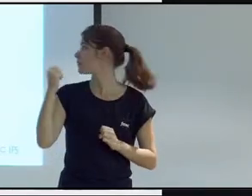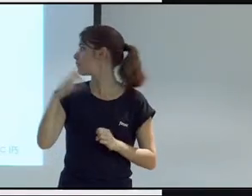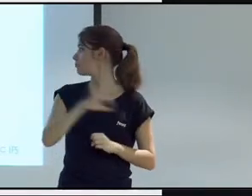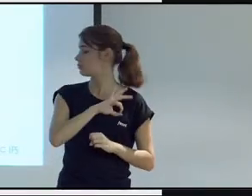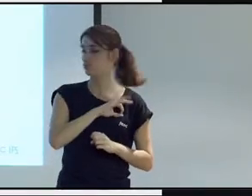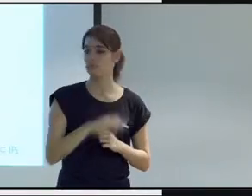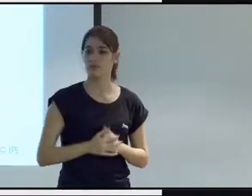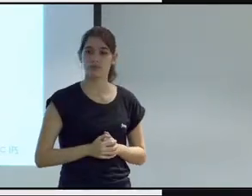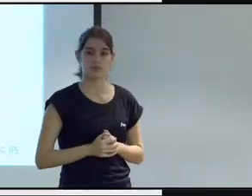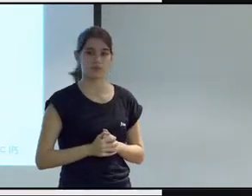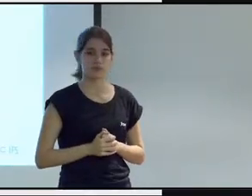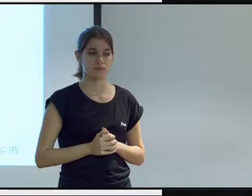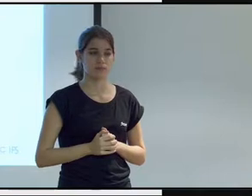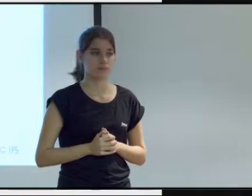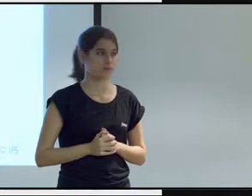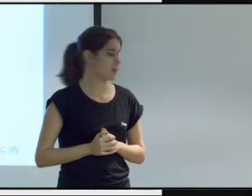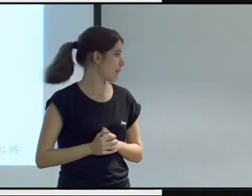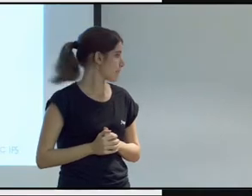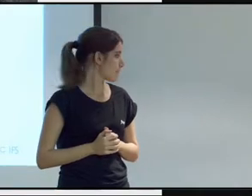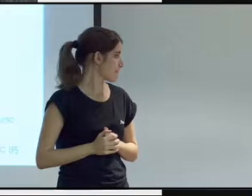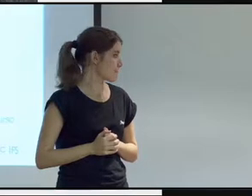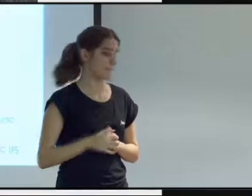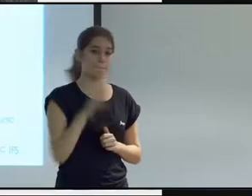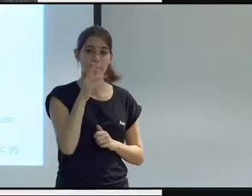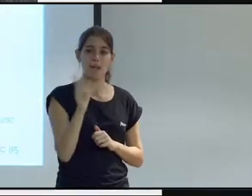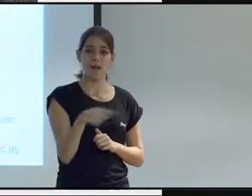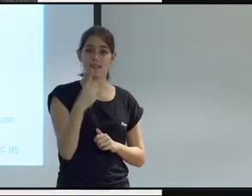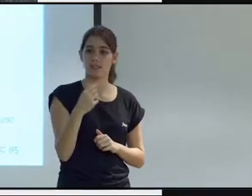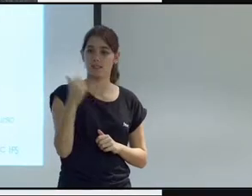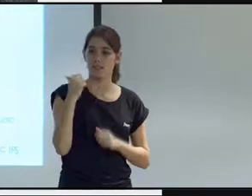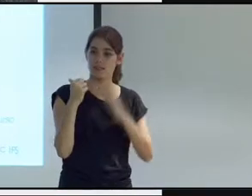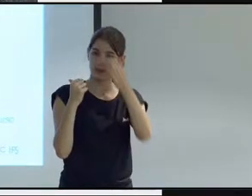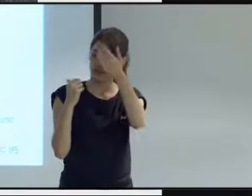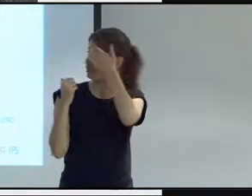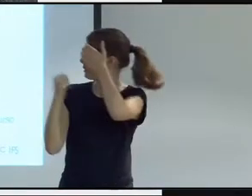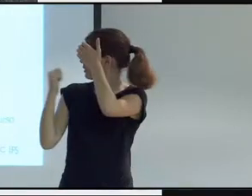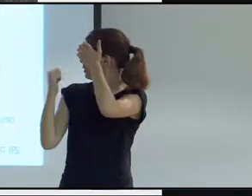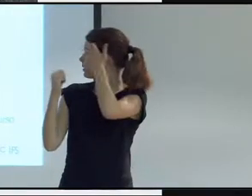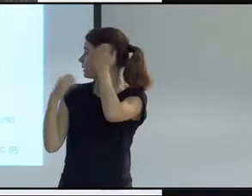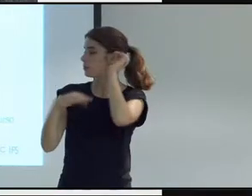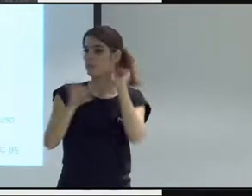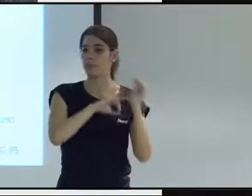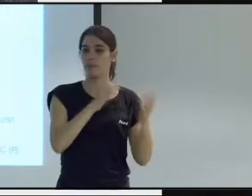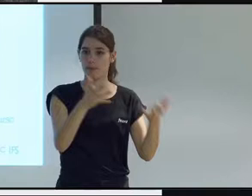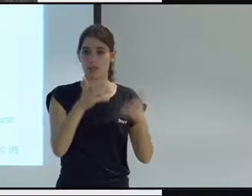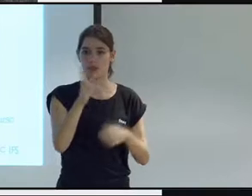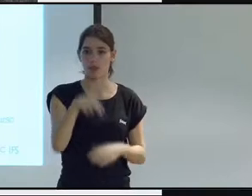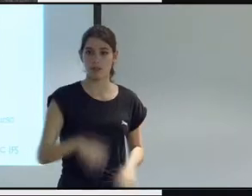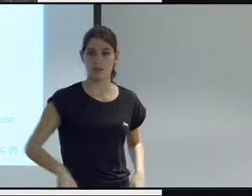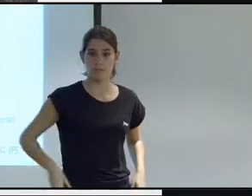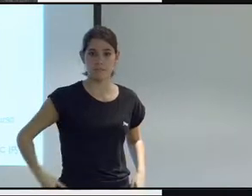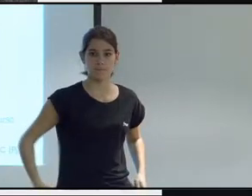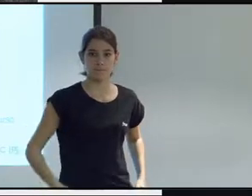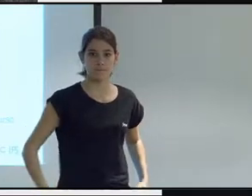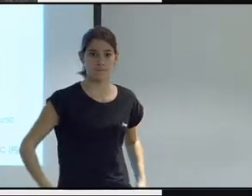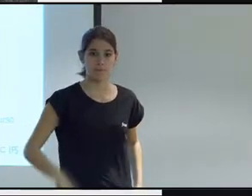competition, although it doesn't really seem to be too inclusive as far as I'm concerned. This also was awarded.